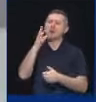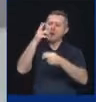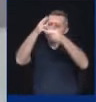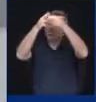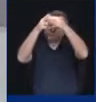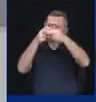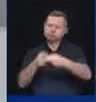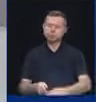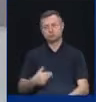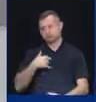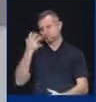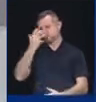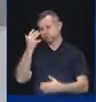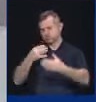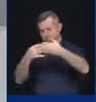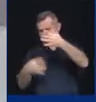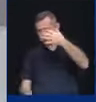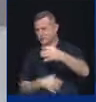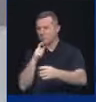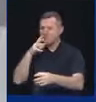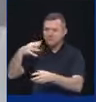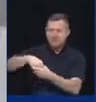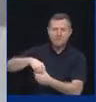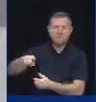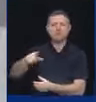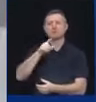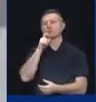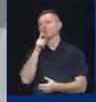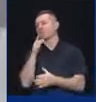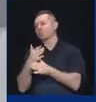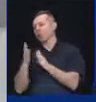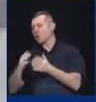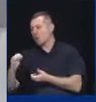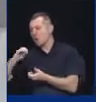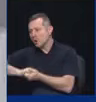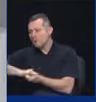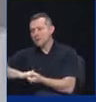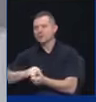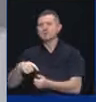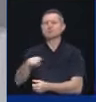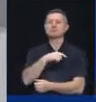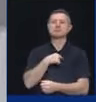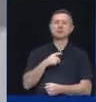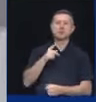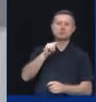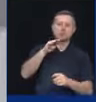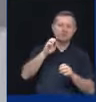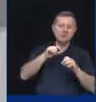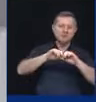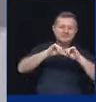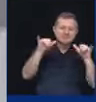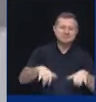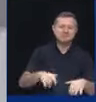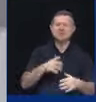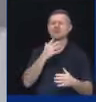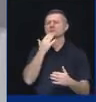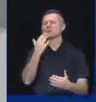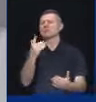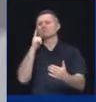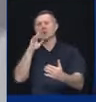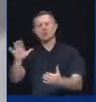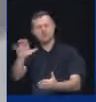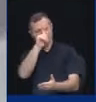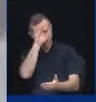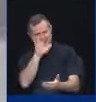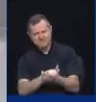reality. Our new partners at Lupus Systems, led by James Murdoch, thank you for your belief and support in Tribeca as